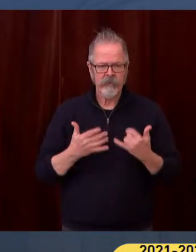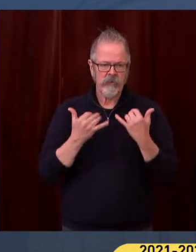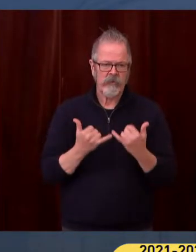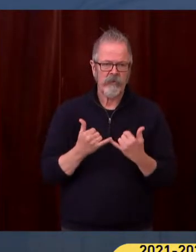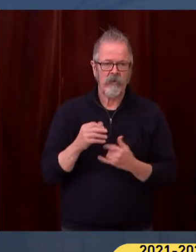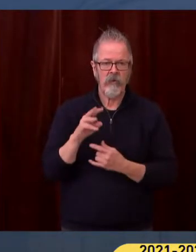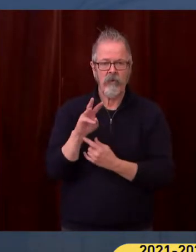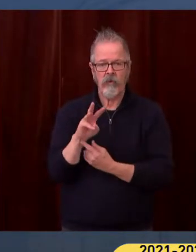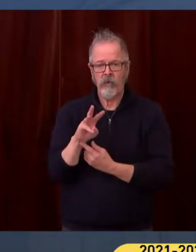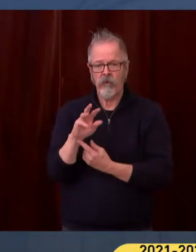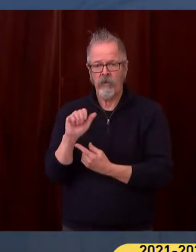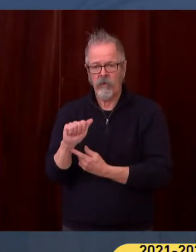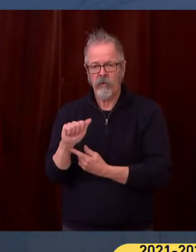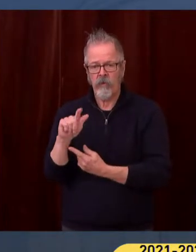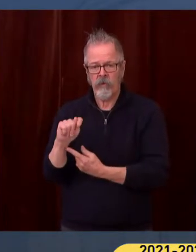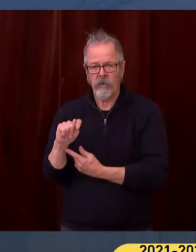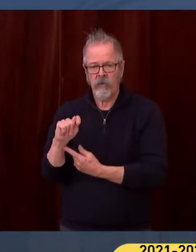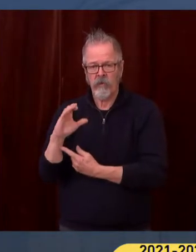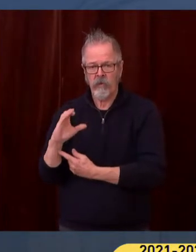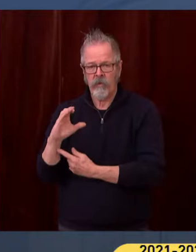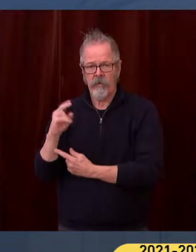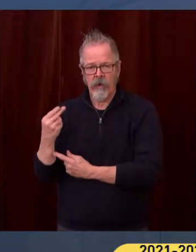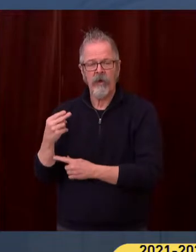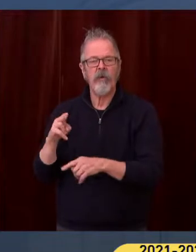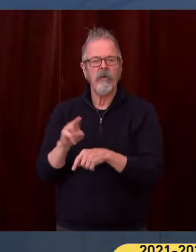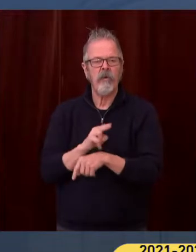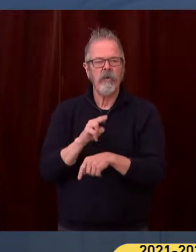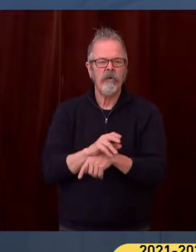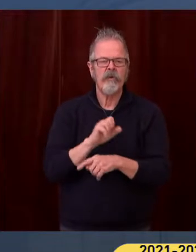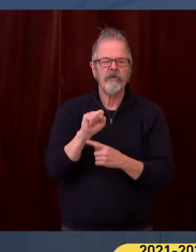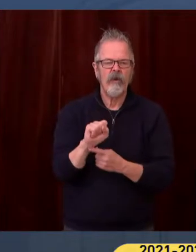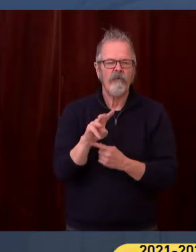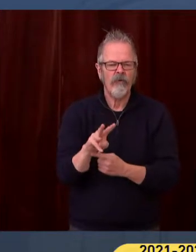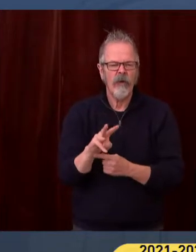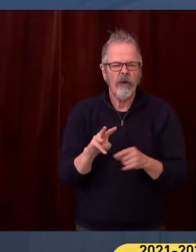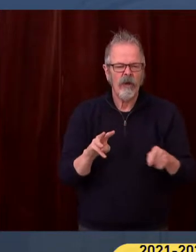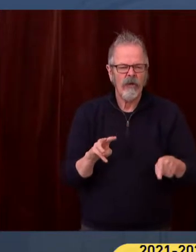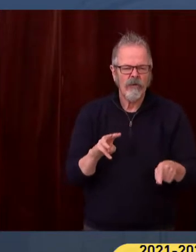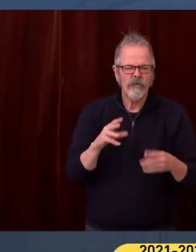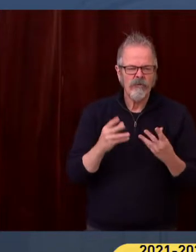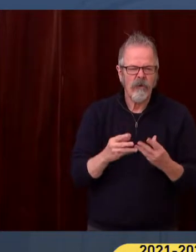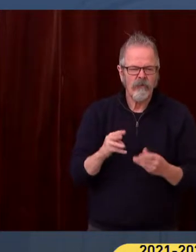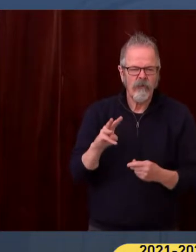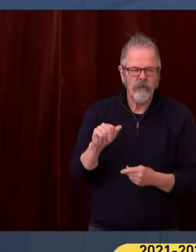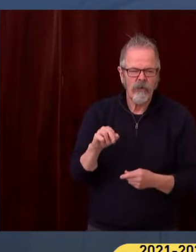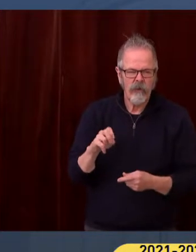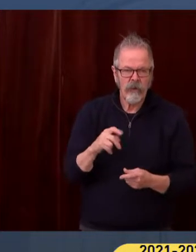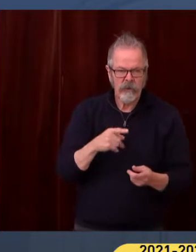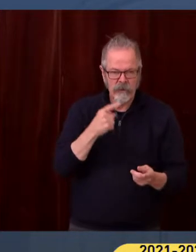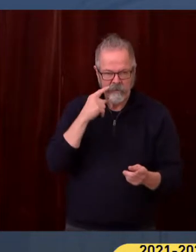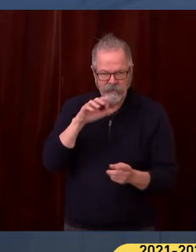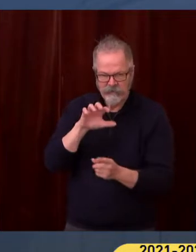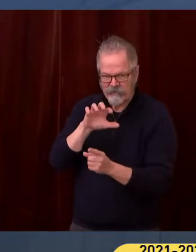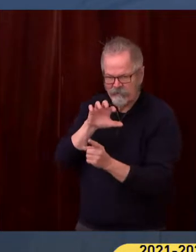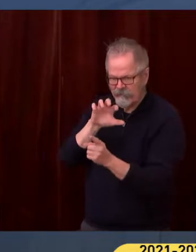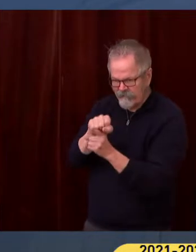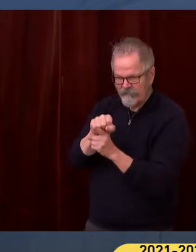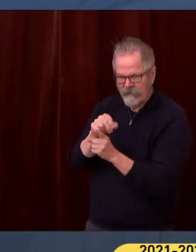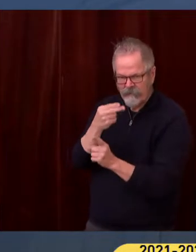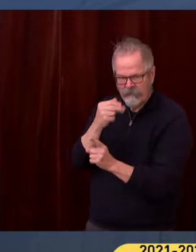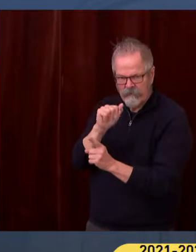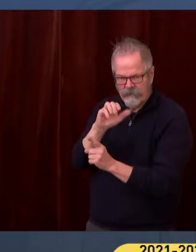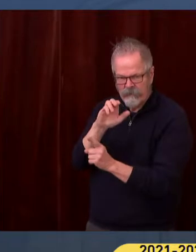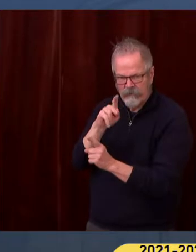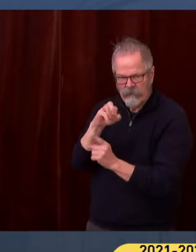software, which the feds have advised people shut down after hacking exposure. What's your understanding of the extensive